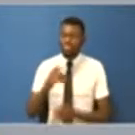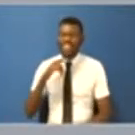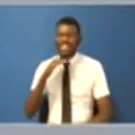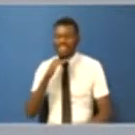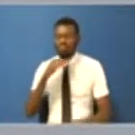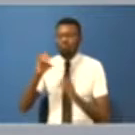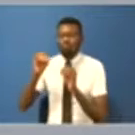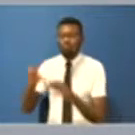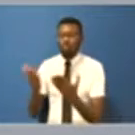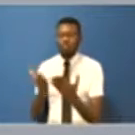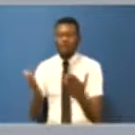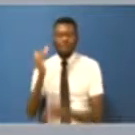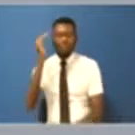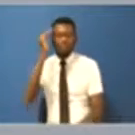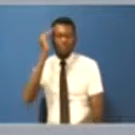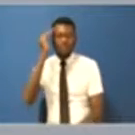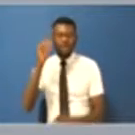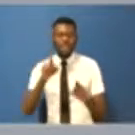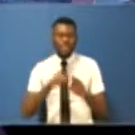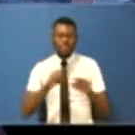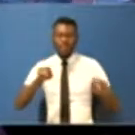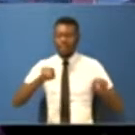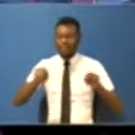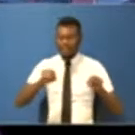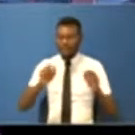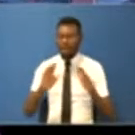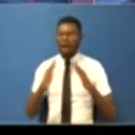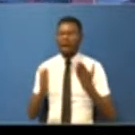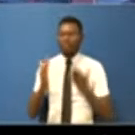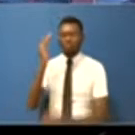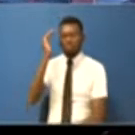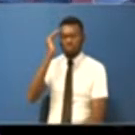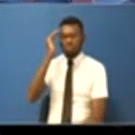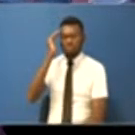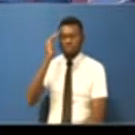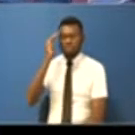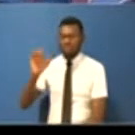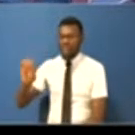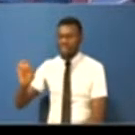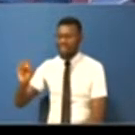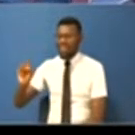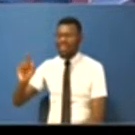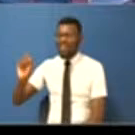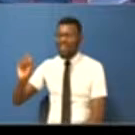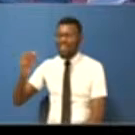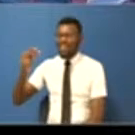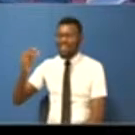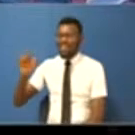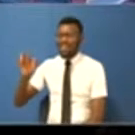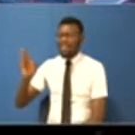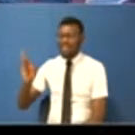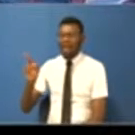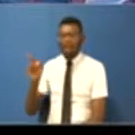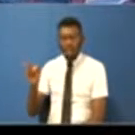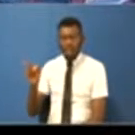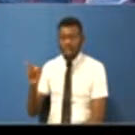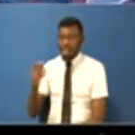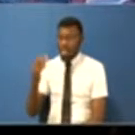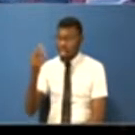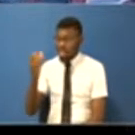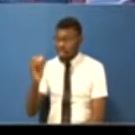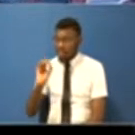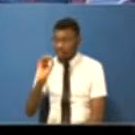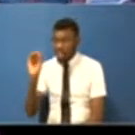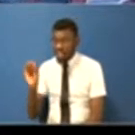should go and knowing how the garbage will be managed thank you established 30 percent